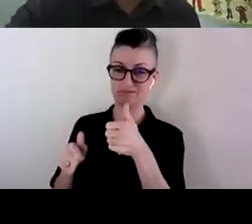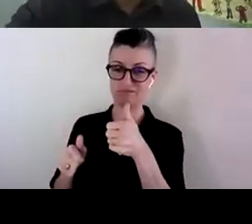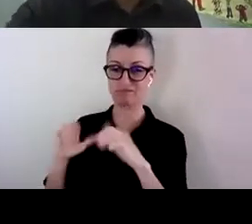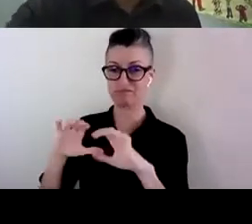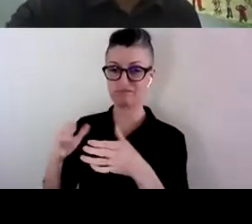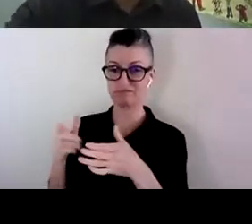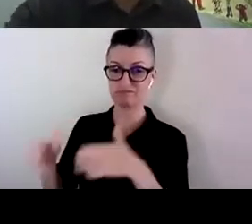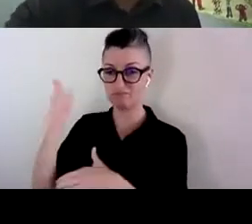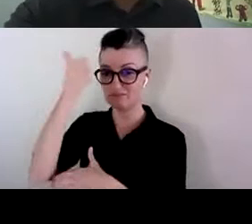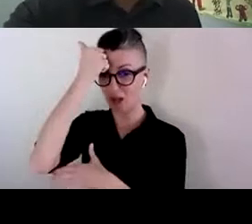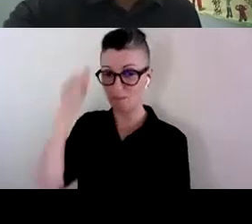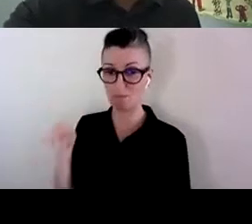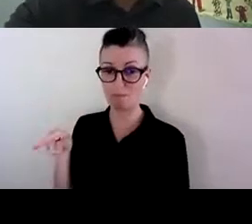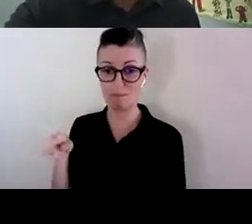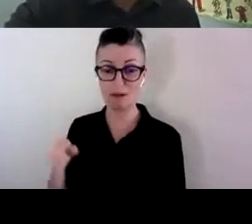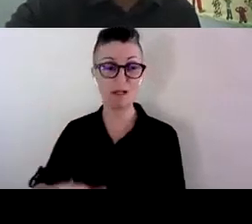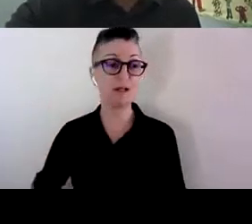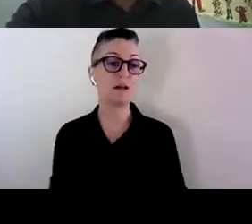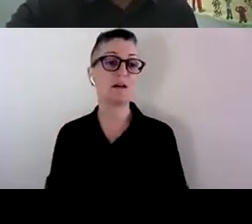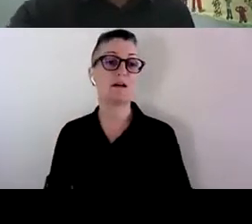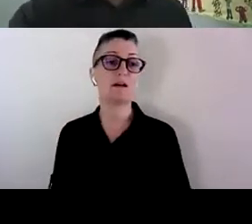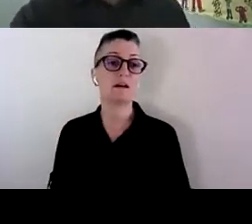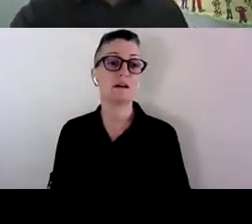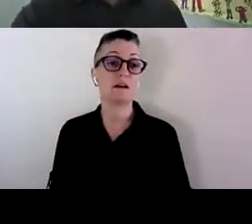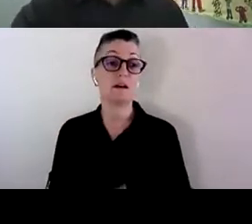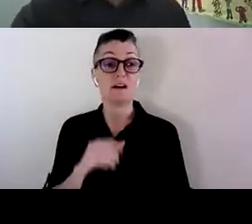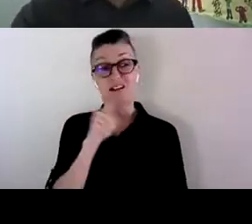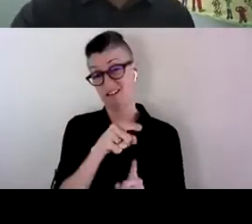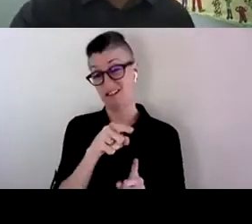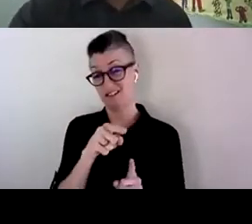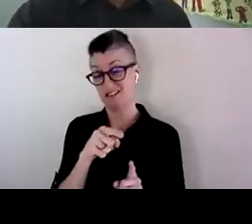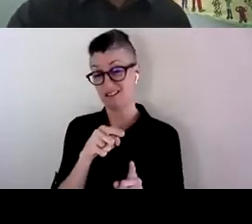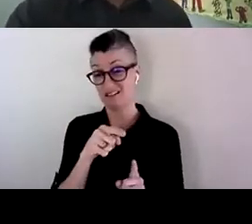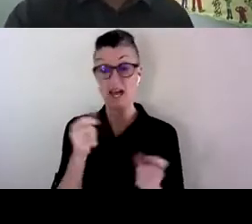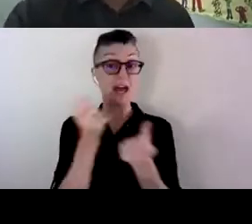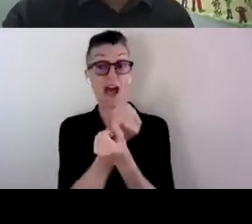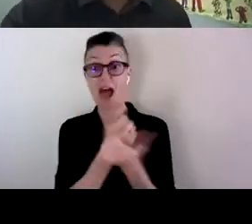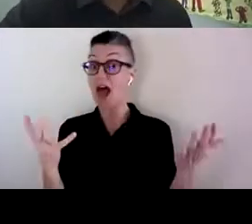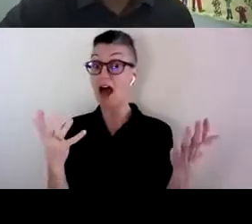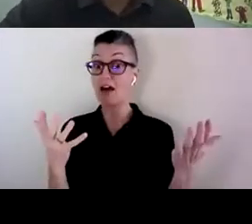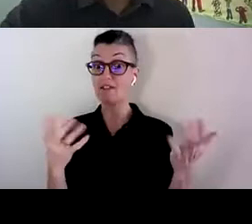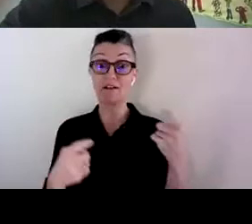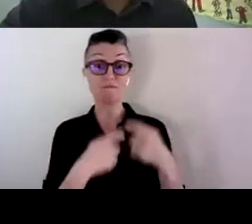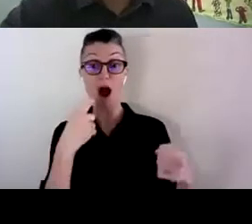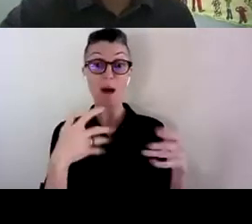stupid. It is a context where everything that was made in the USA is valued